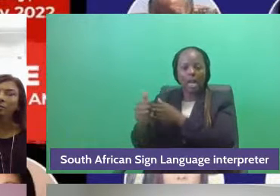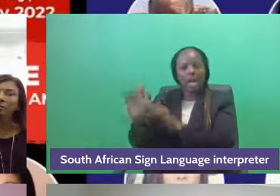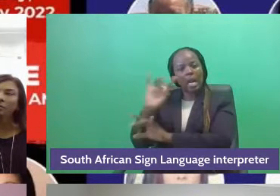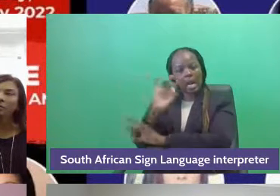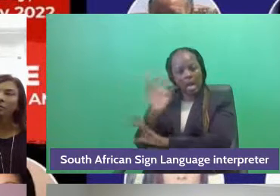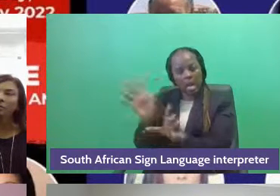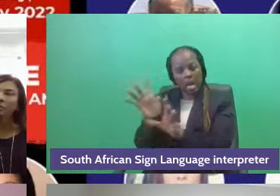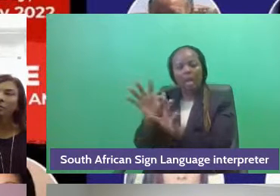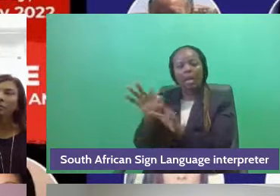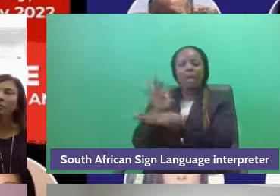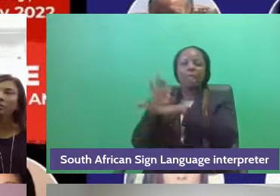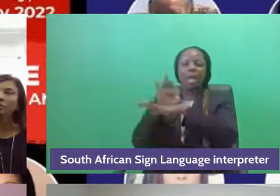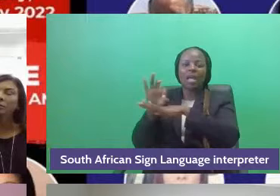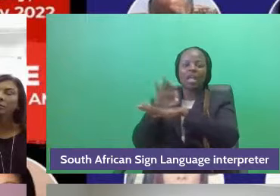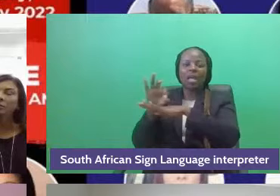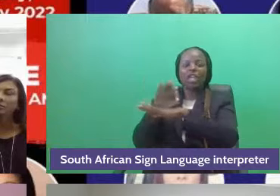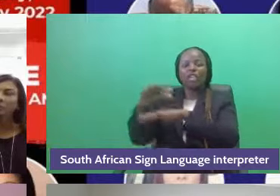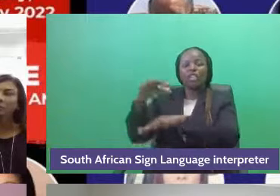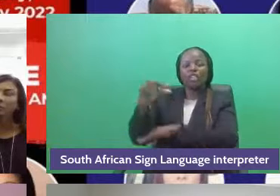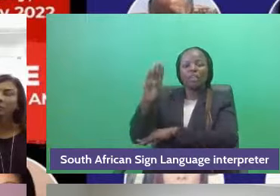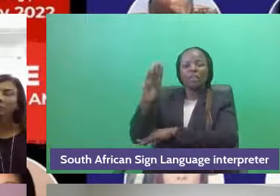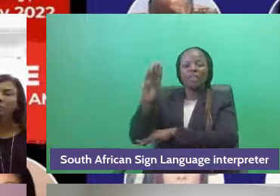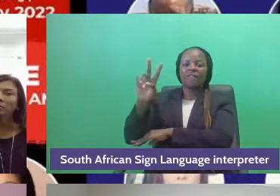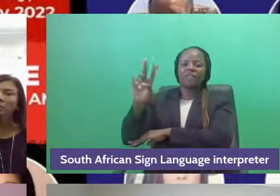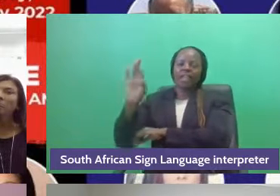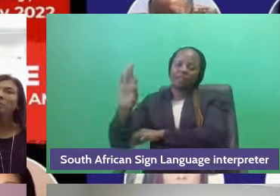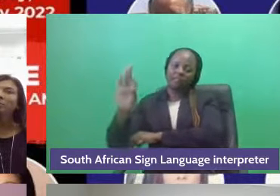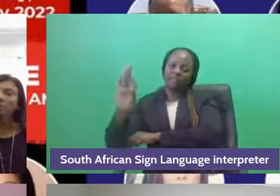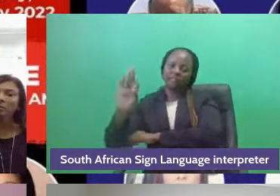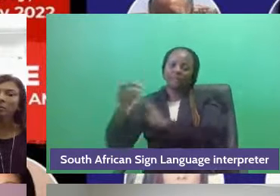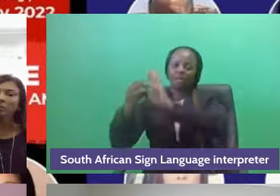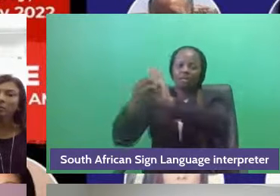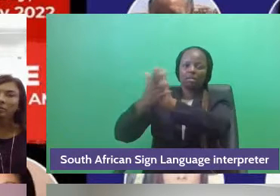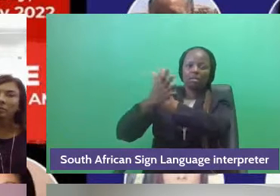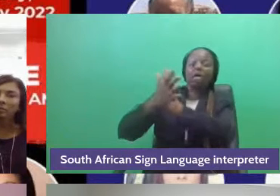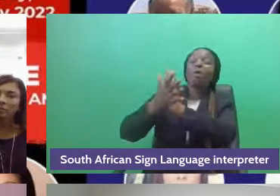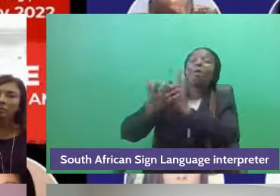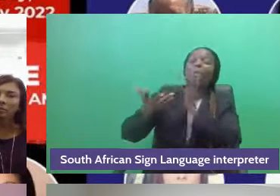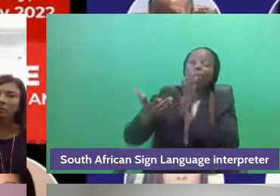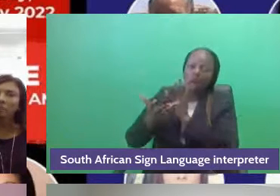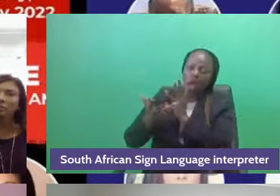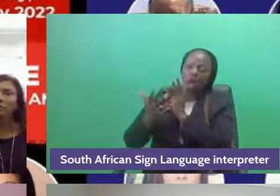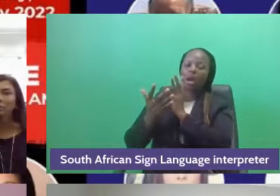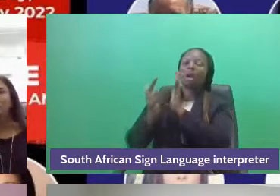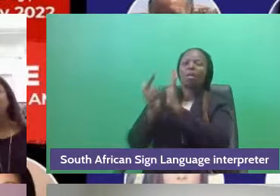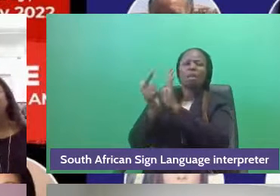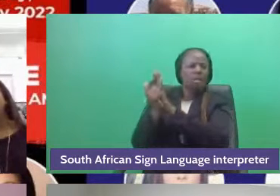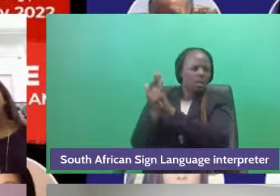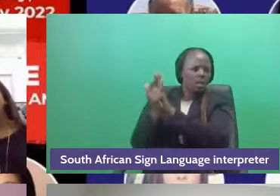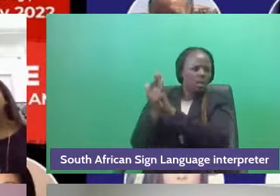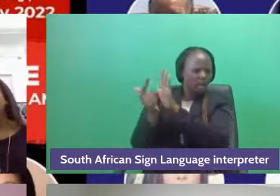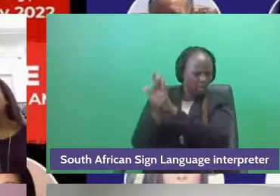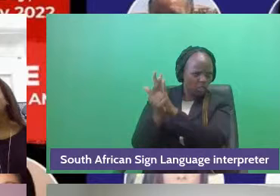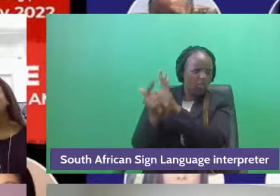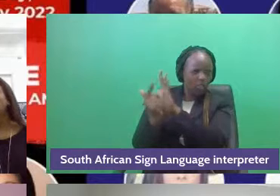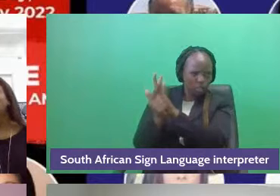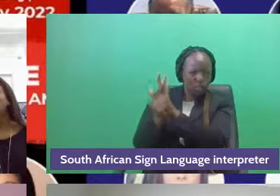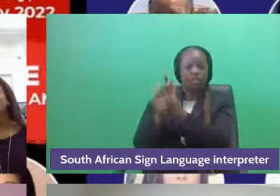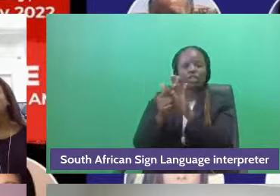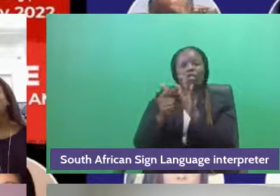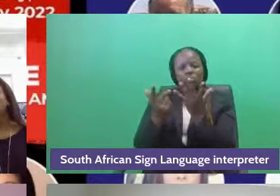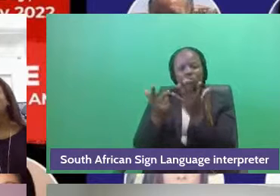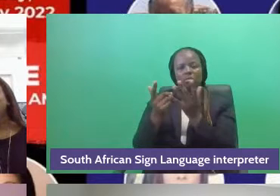to include the GBVF fund in legislation, and it must be a multi-sectoral approach to funding. So it's not